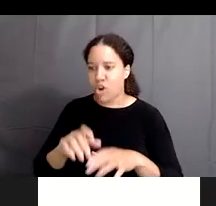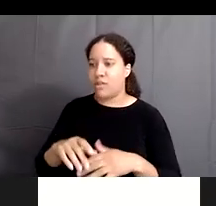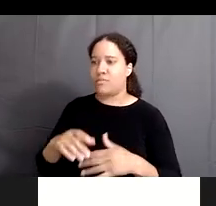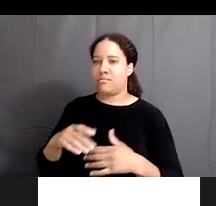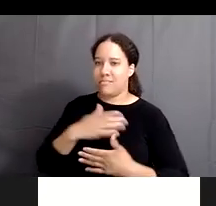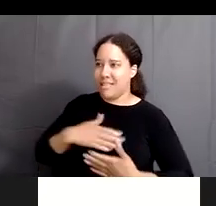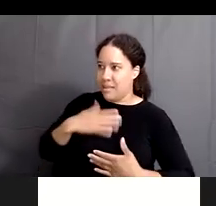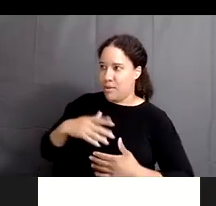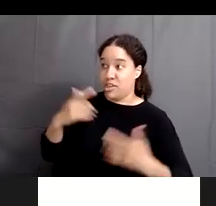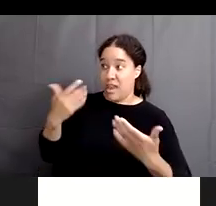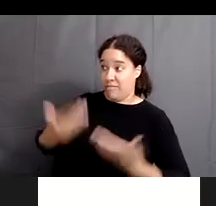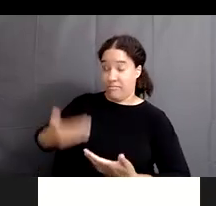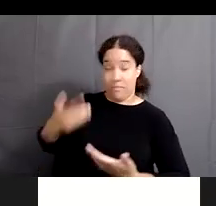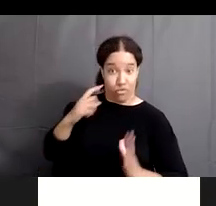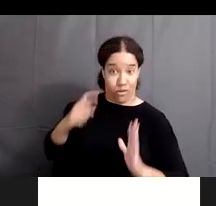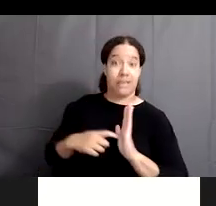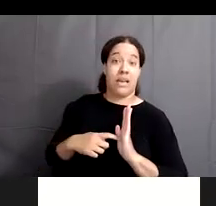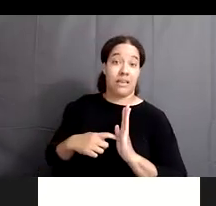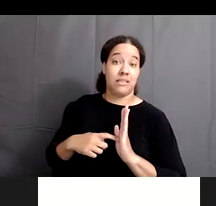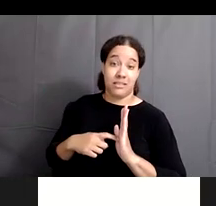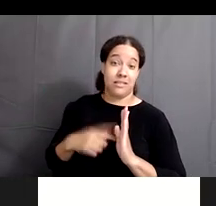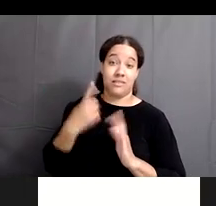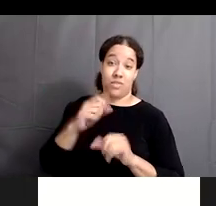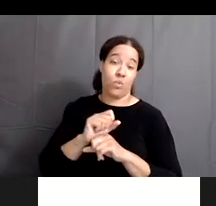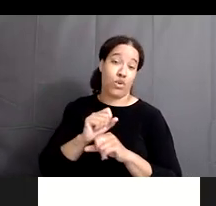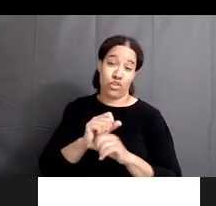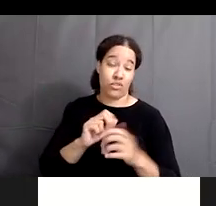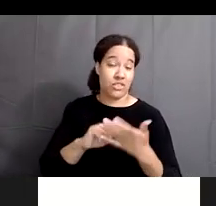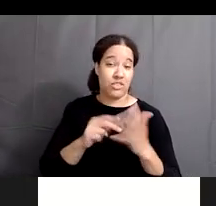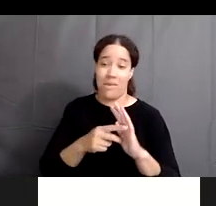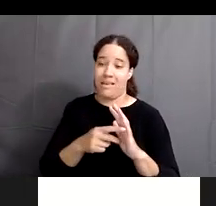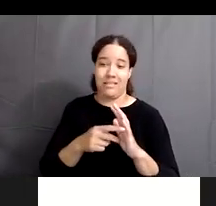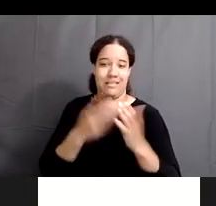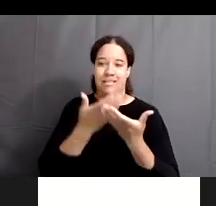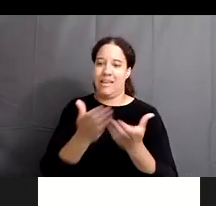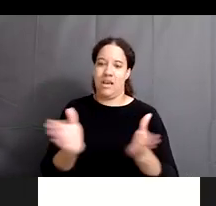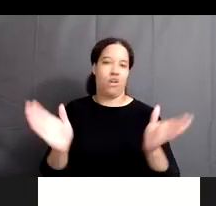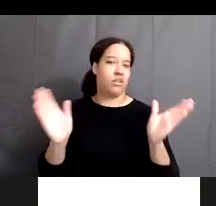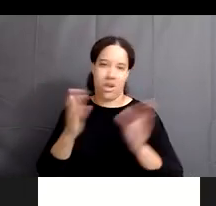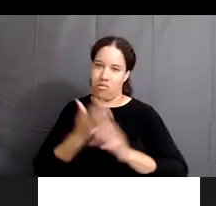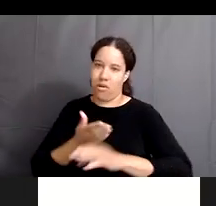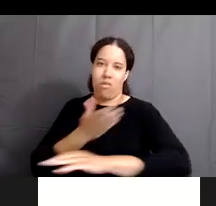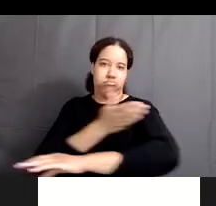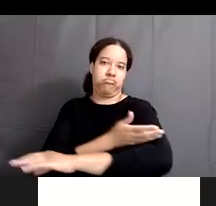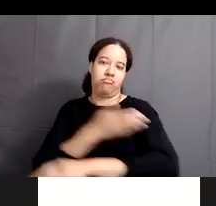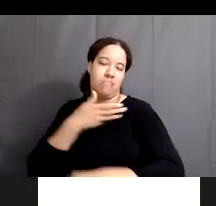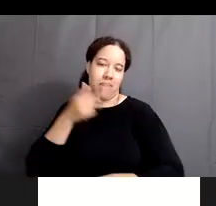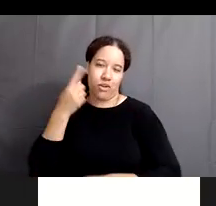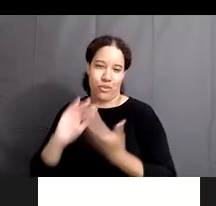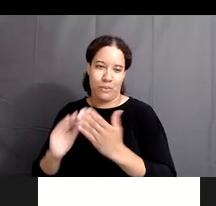valuable their work is, which again, then translates into better care for the people they're in community with.